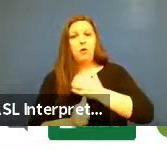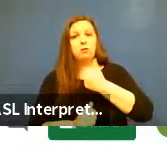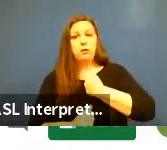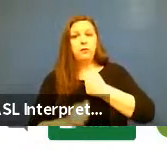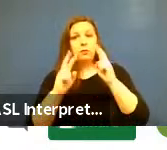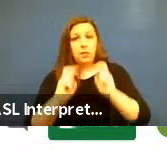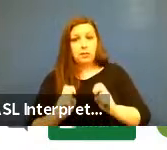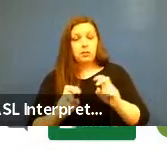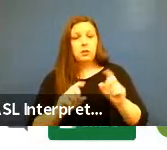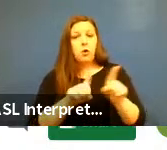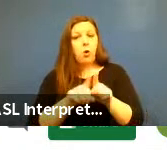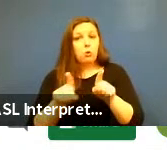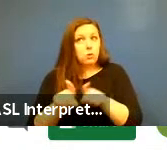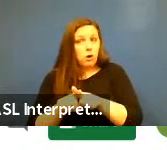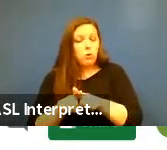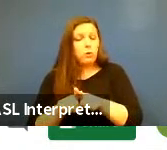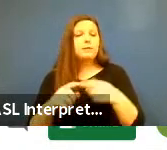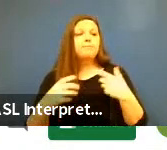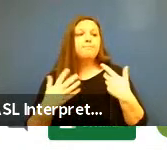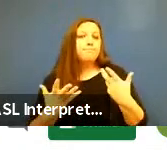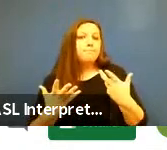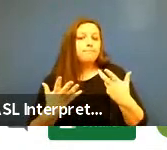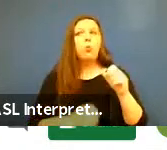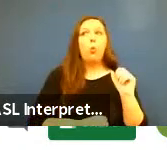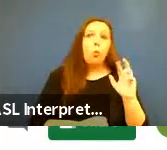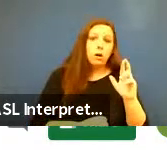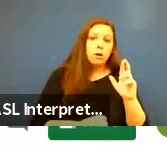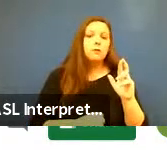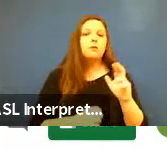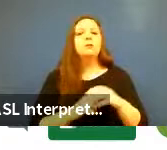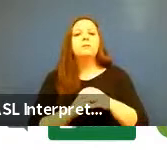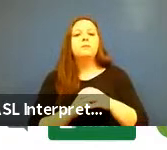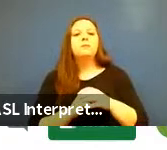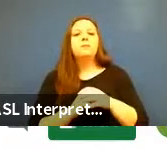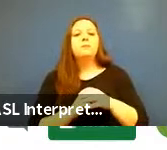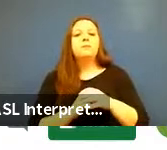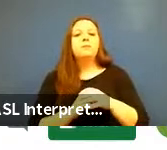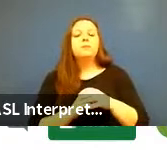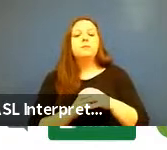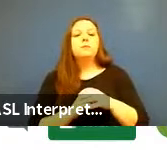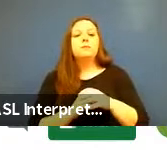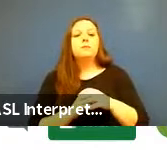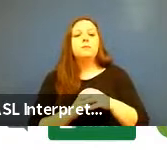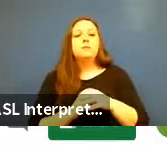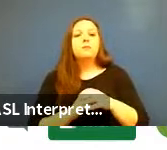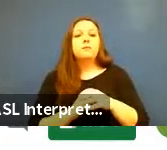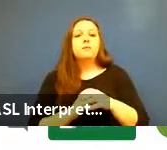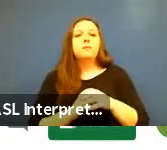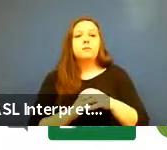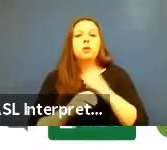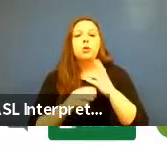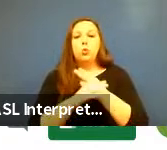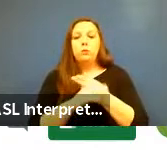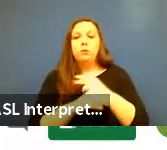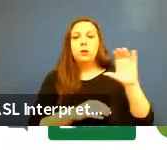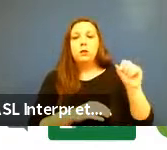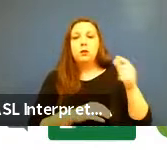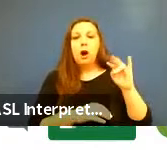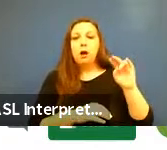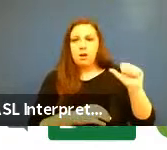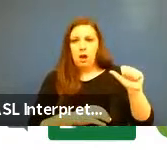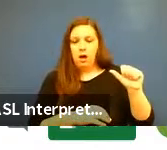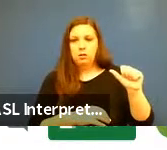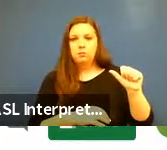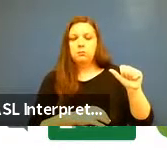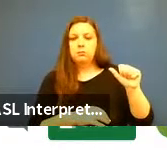then also, or doing that through the Cognia platform. And so I